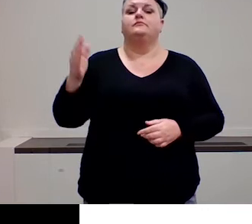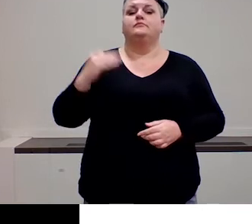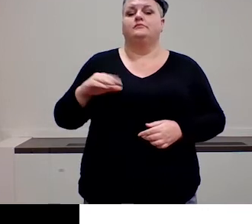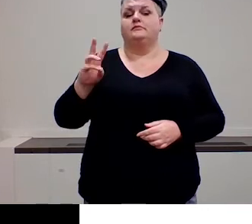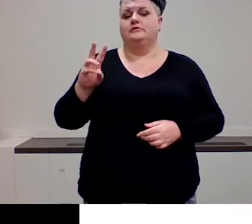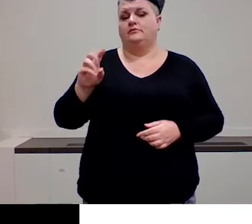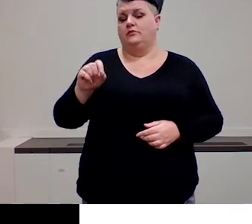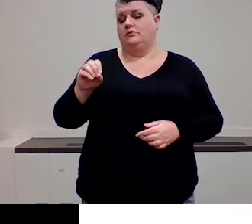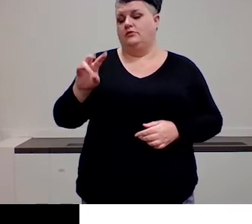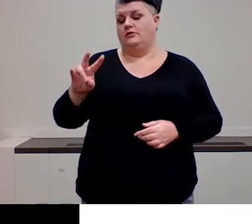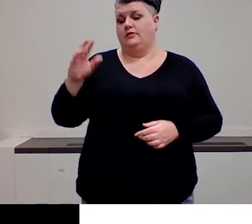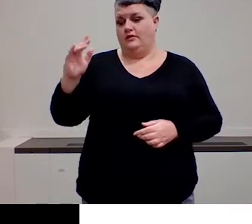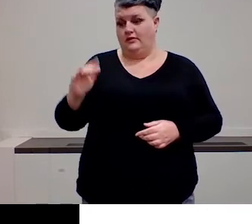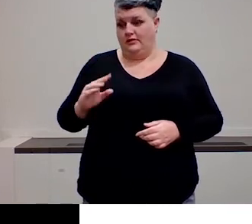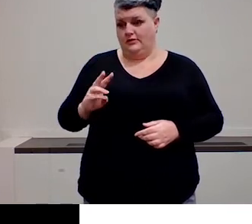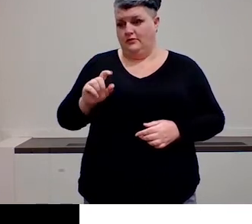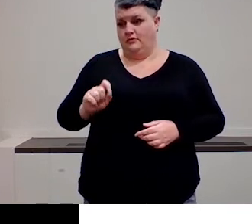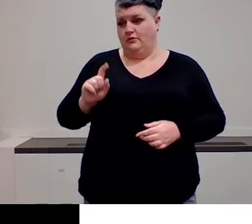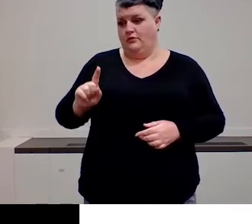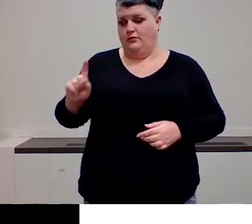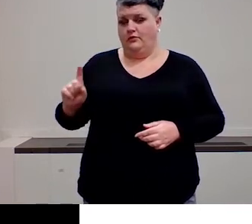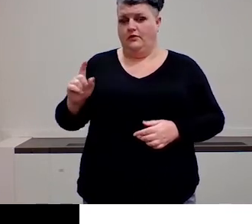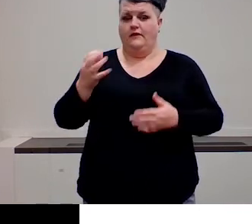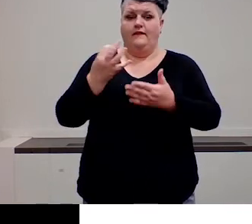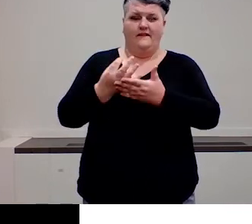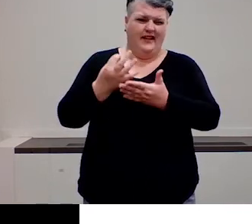6.07 to 6.11, Finance and Business